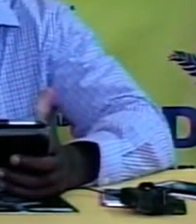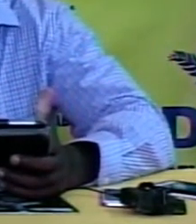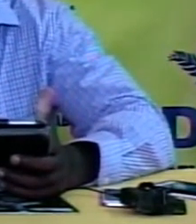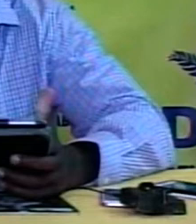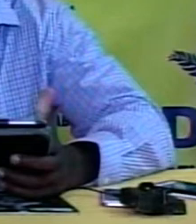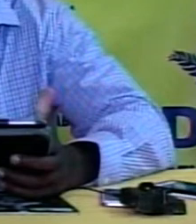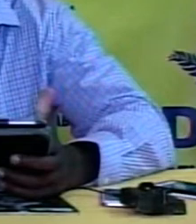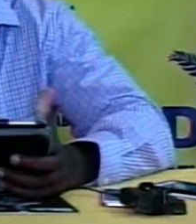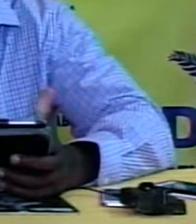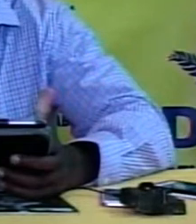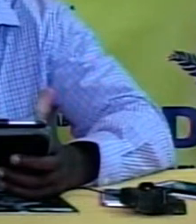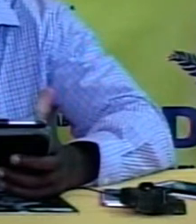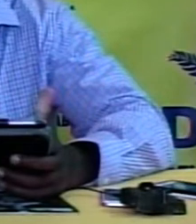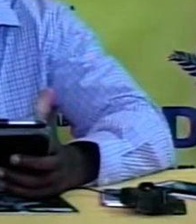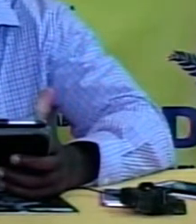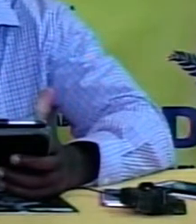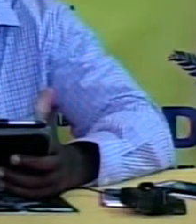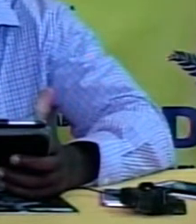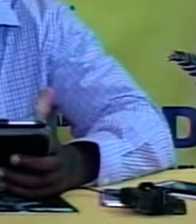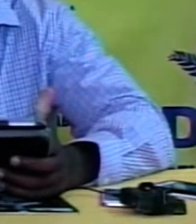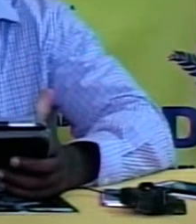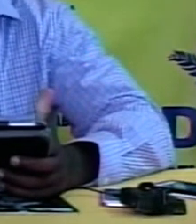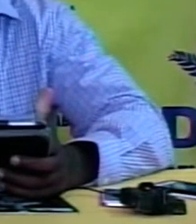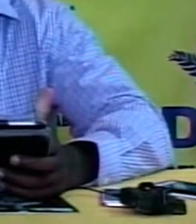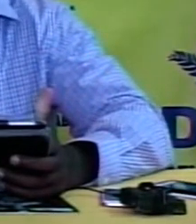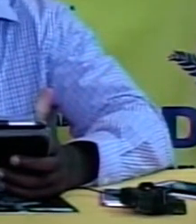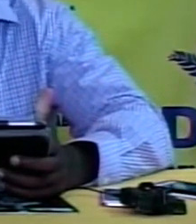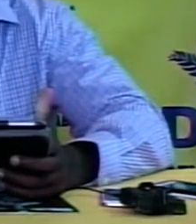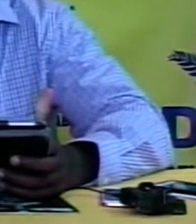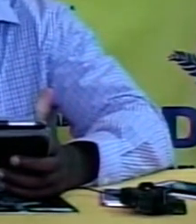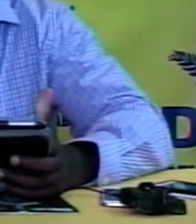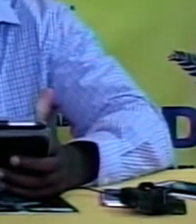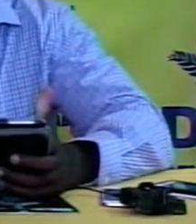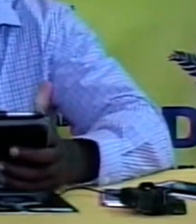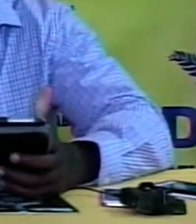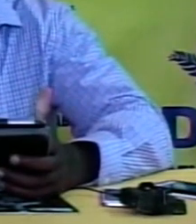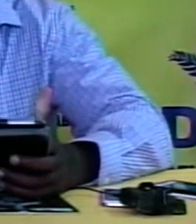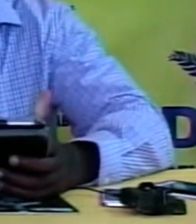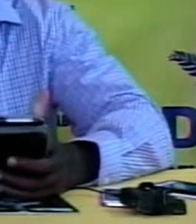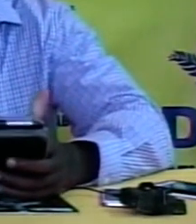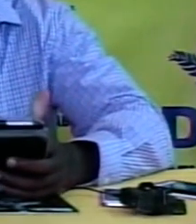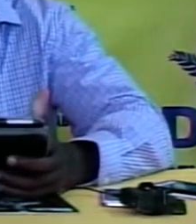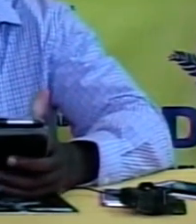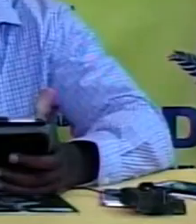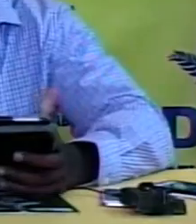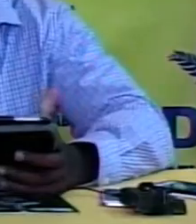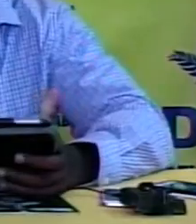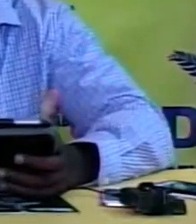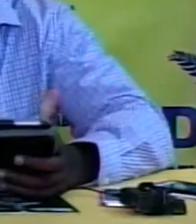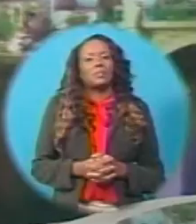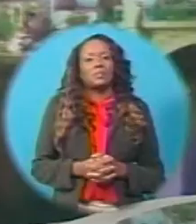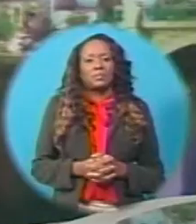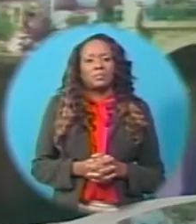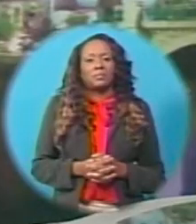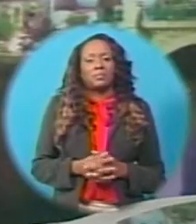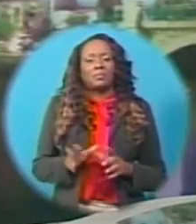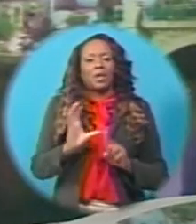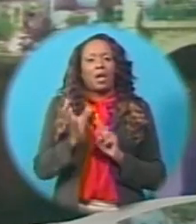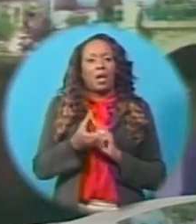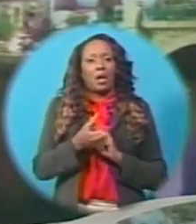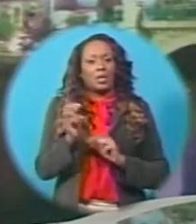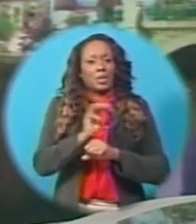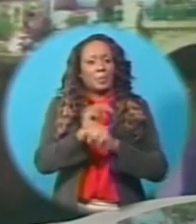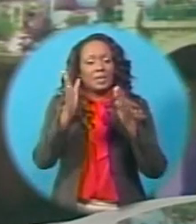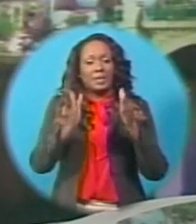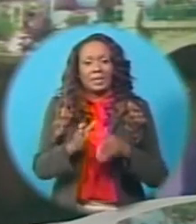public as we seek to have our members from the length and breadth of Barbados pose questions to our ministers. Minister